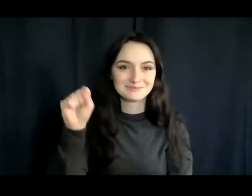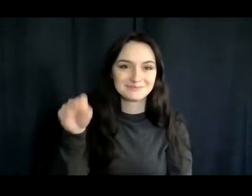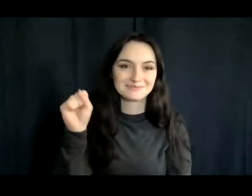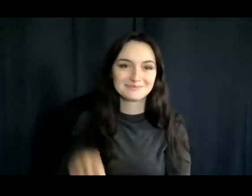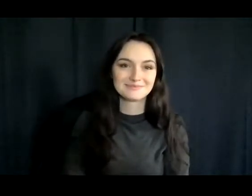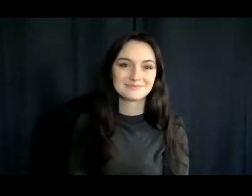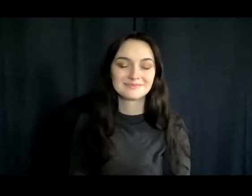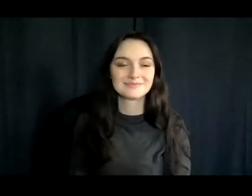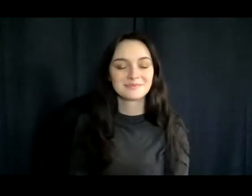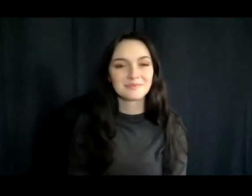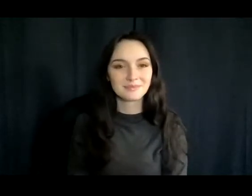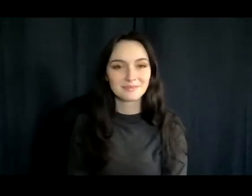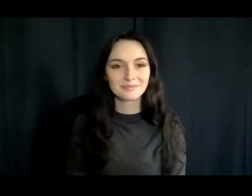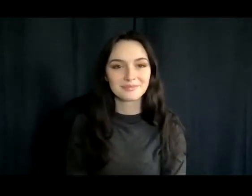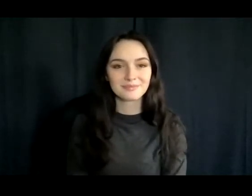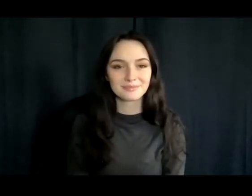Right. Totally.